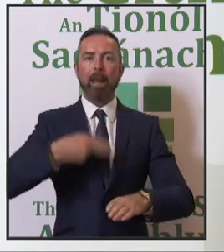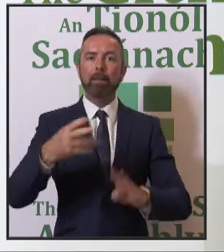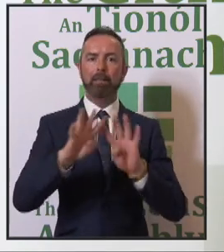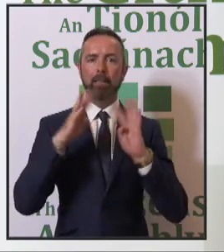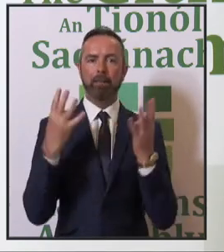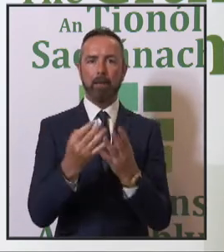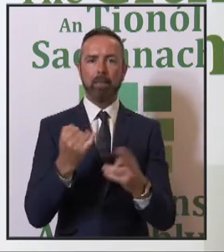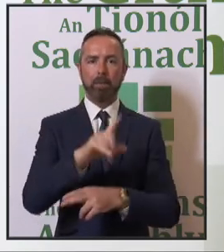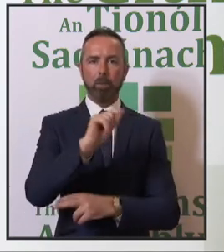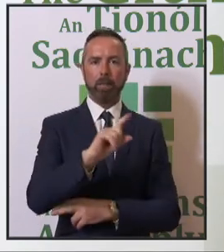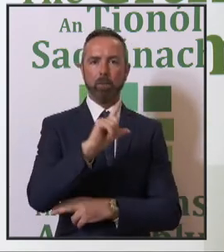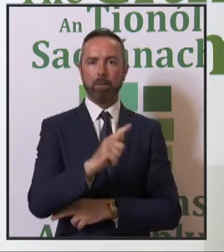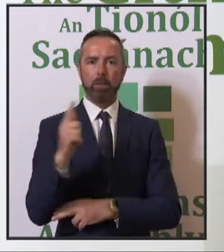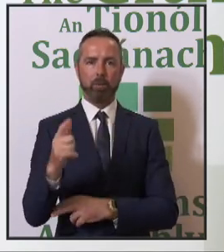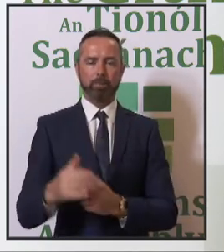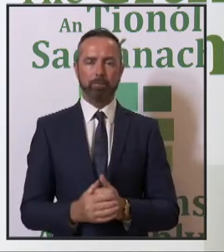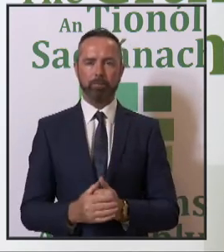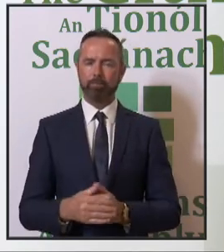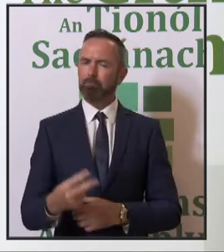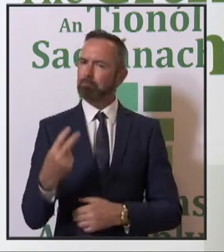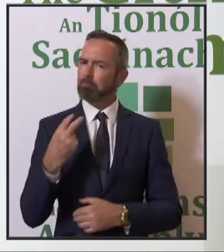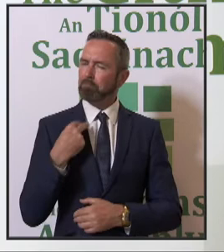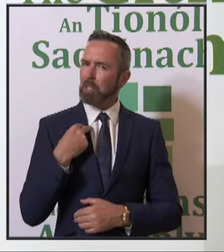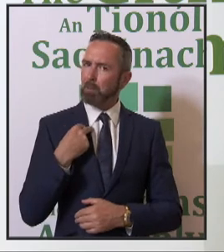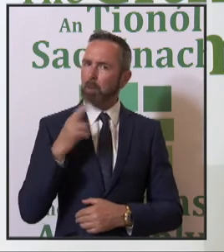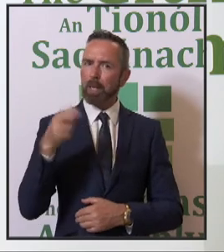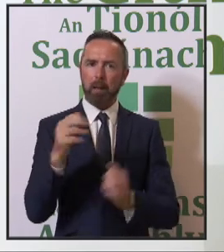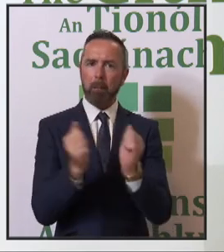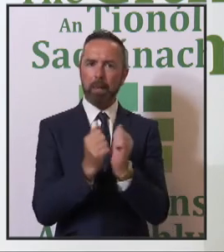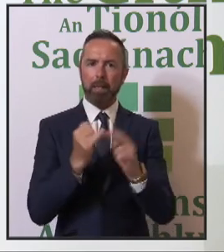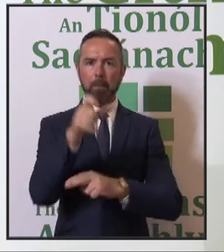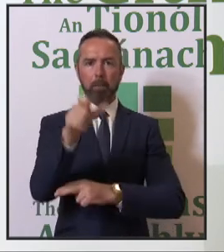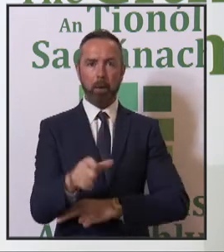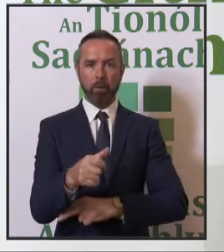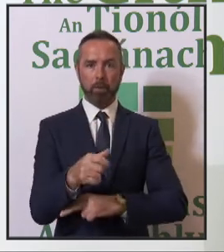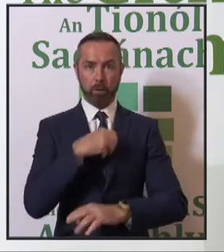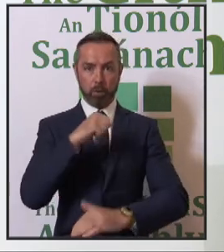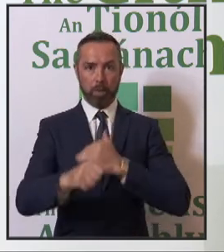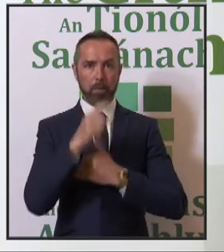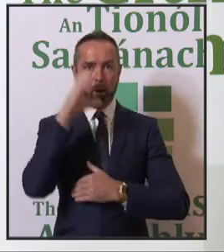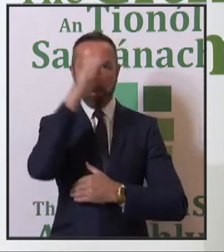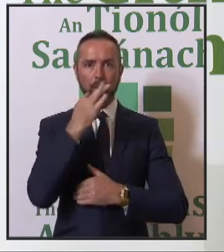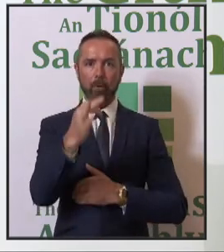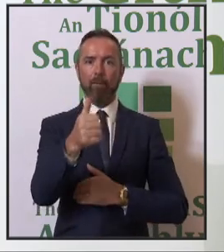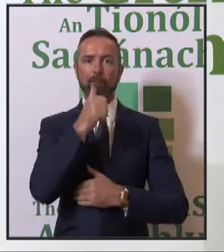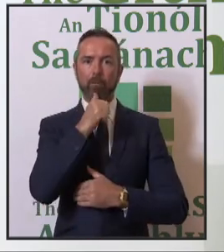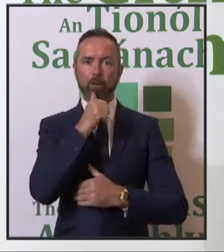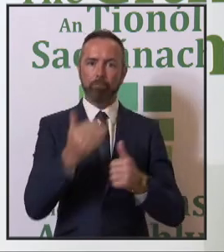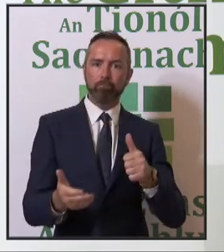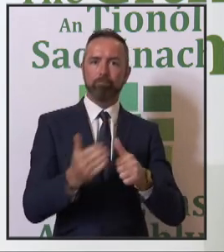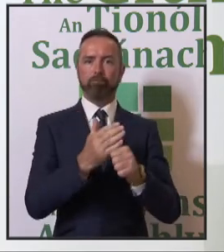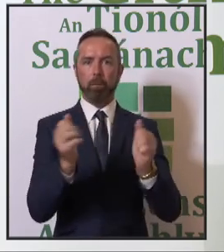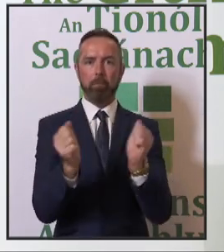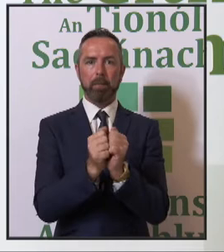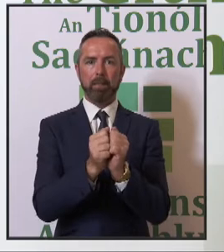2022. It's disappointing that we're not able to meet in person today, but I am looking forward to the first meeting of the Assembly on